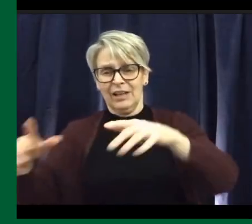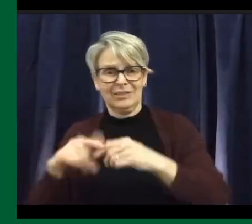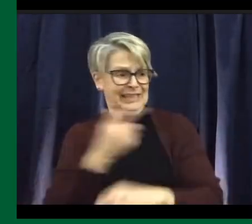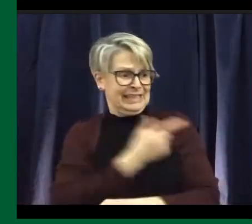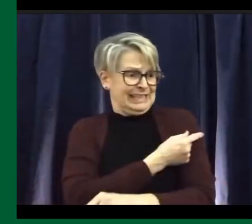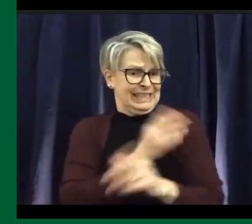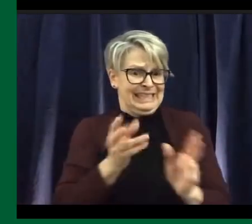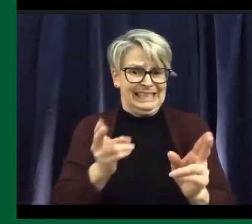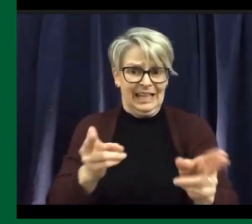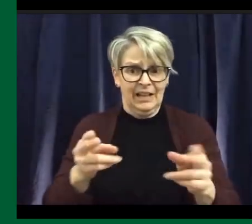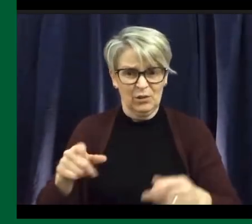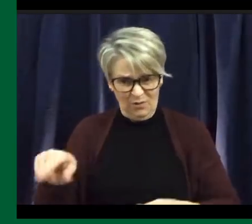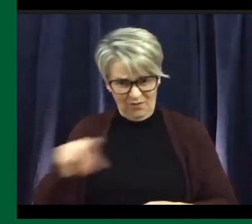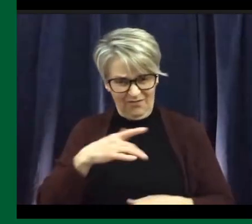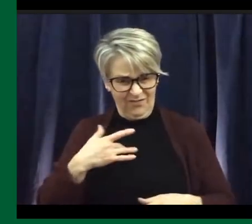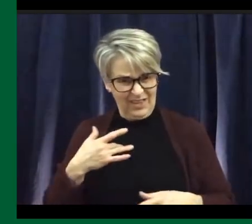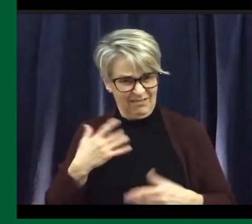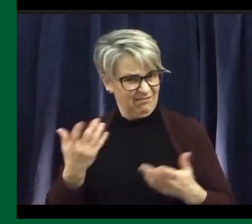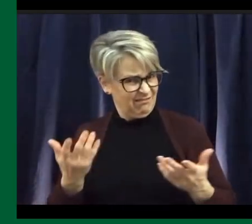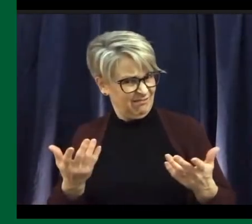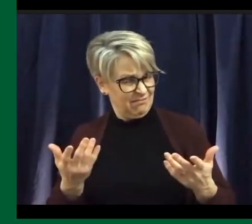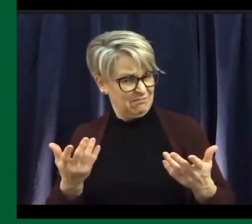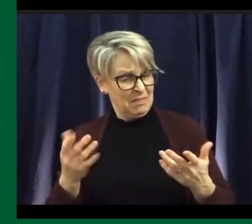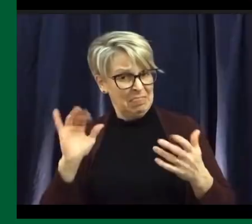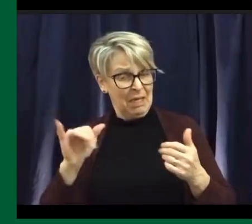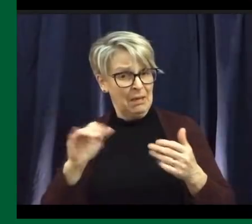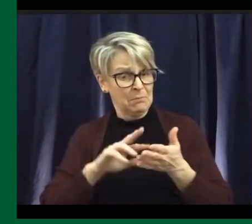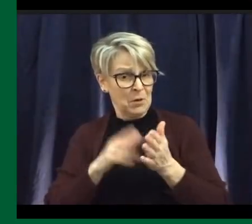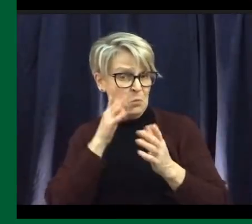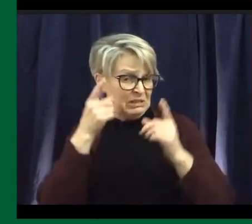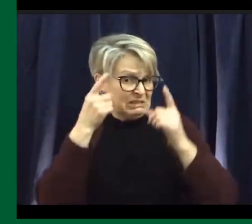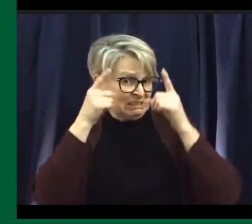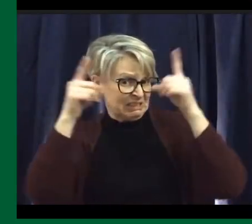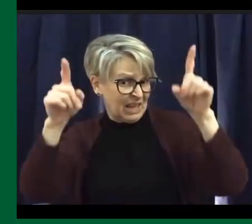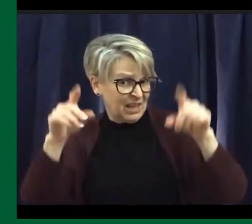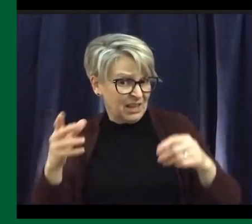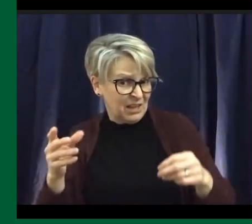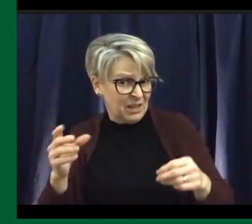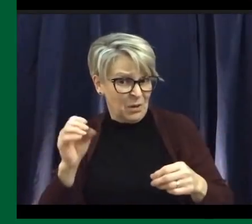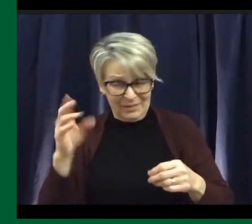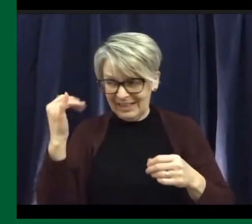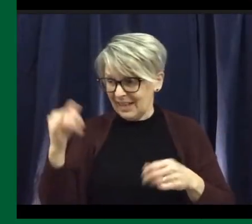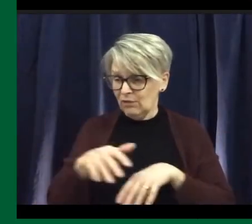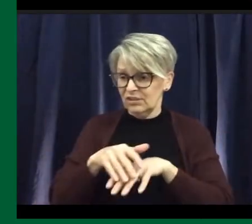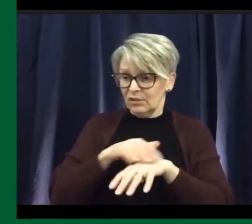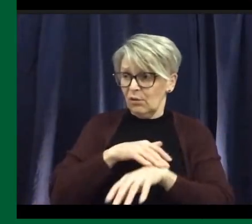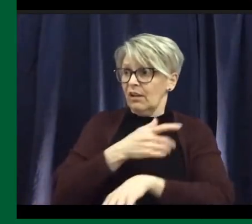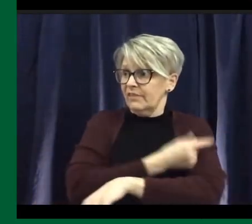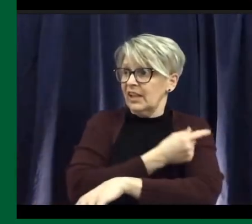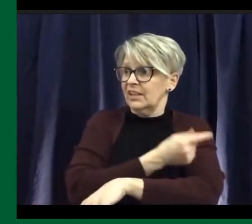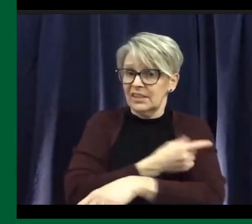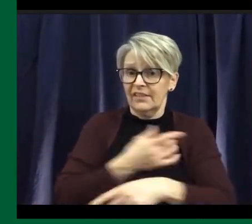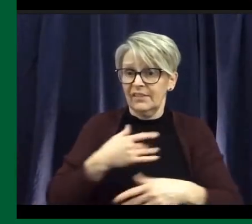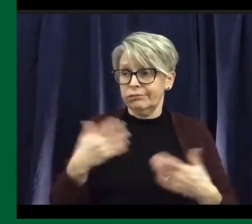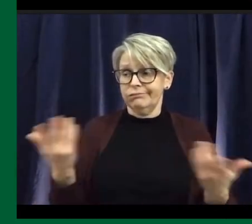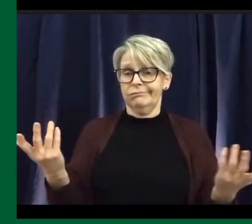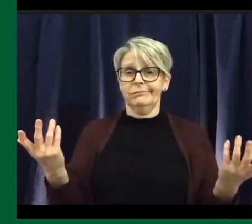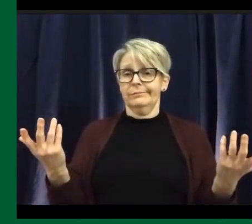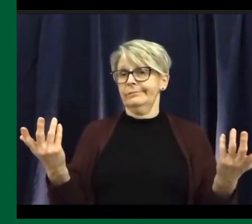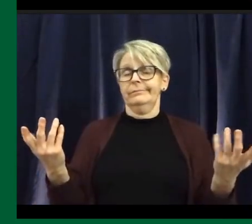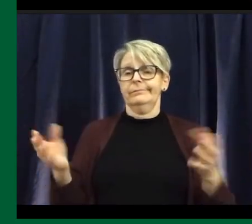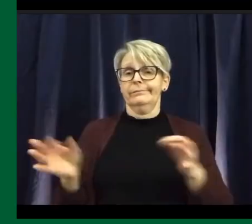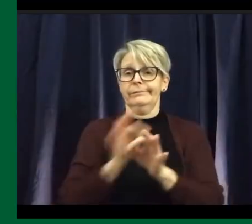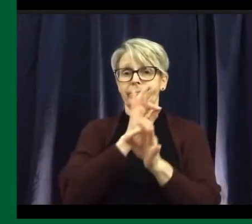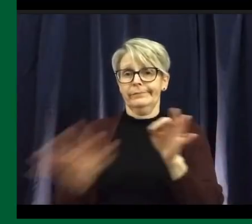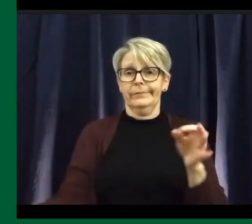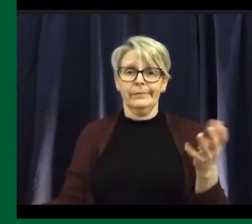race we can reasonably win, or with the rate of vaccine delivery right now, do you think that's kind of a lost cause? Well, I